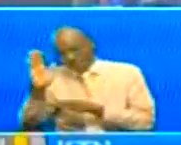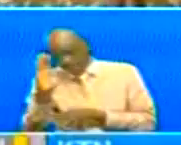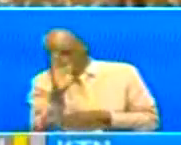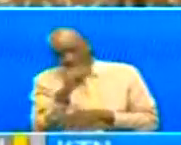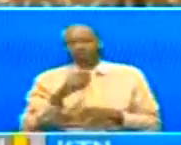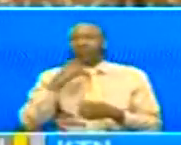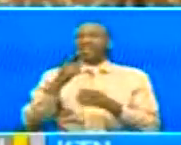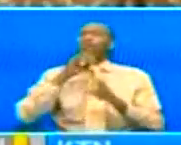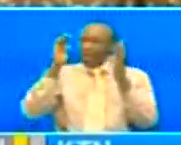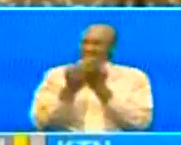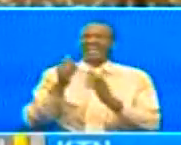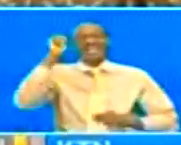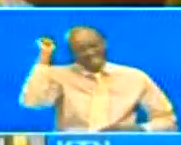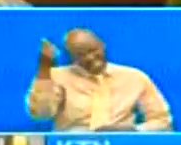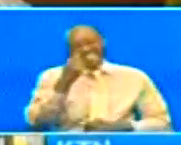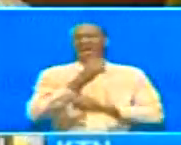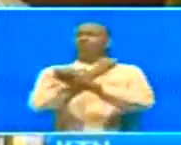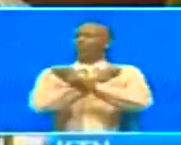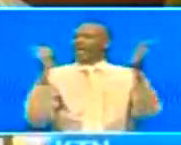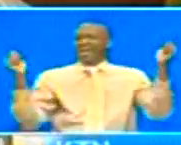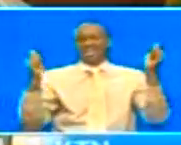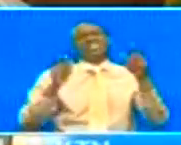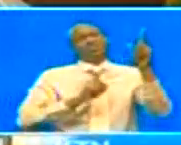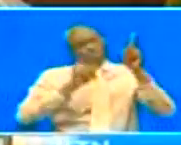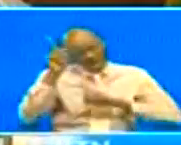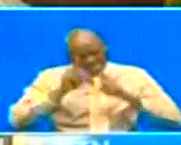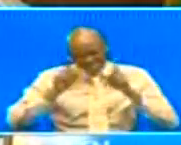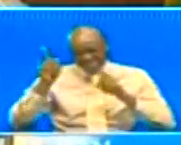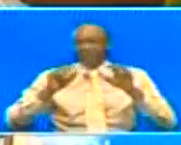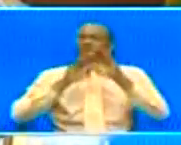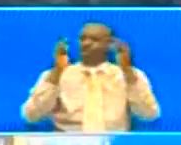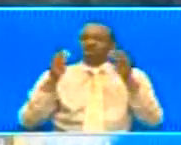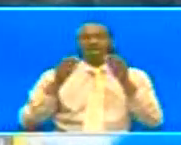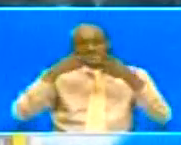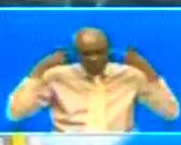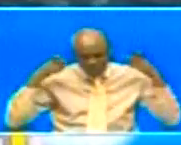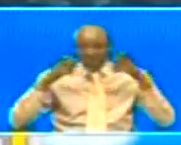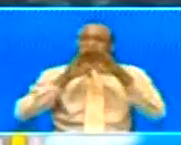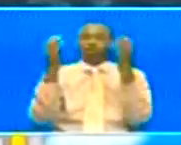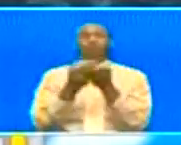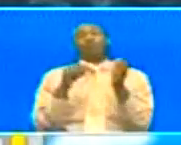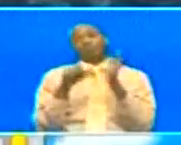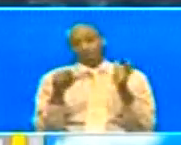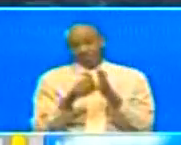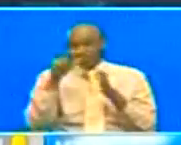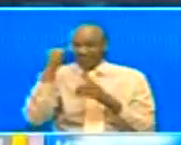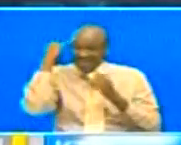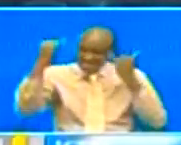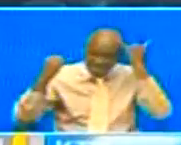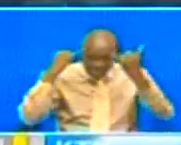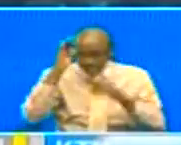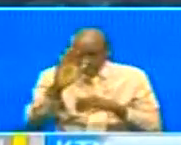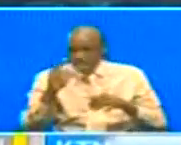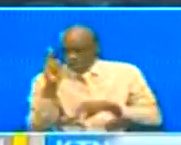the world that Kenya was safe and that terrorism was a global challenge. They had mooted ideas on how to